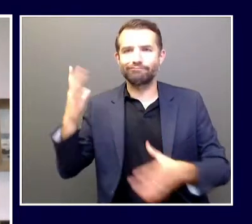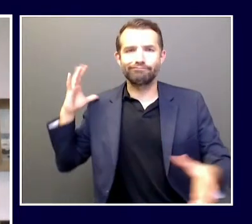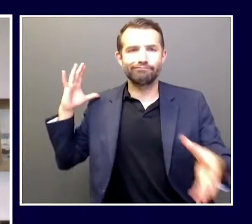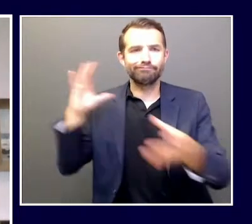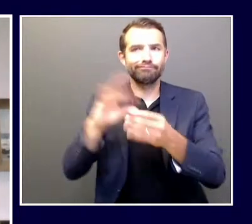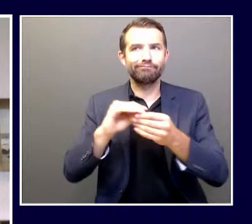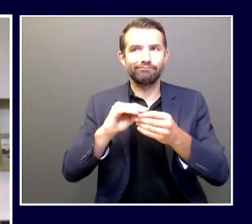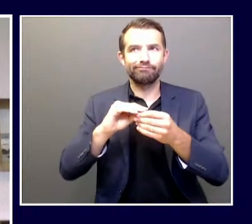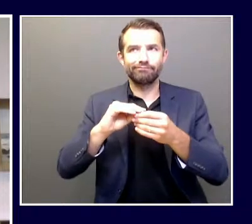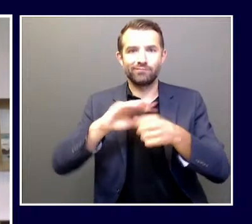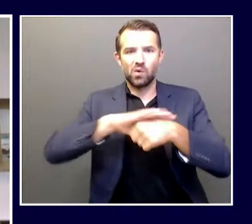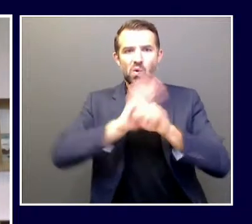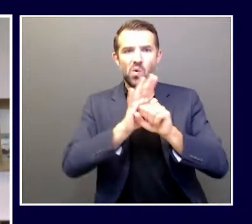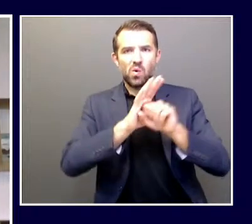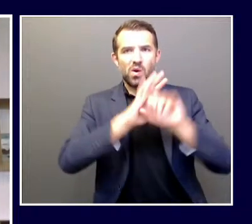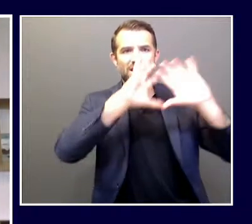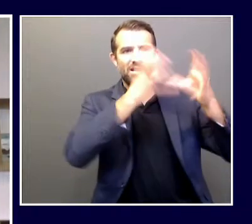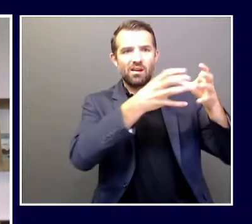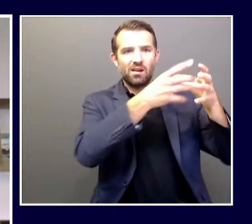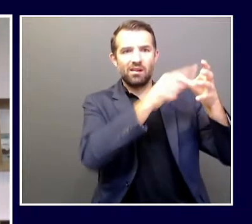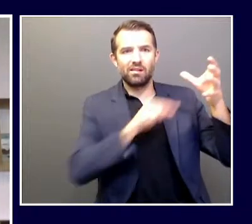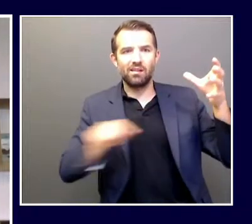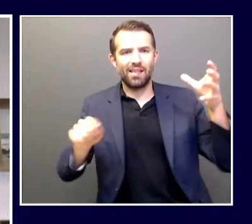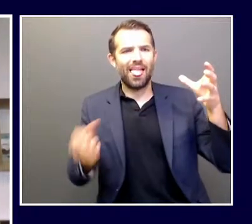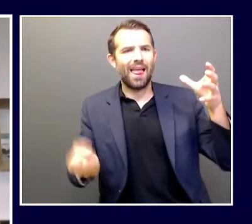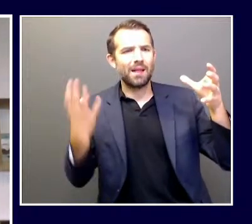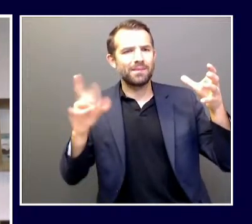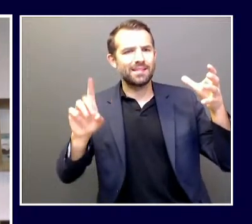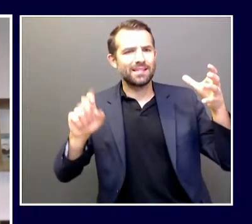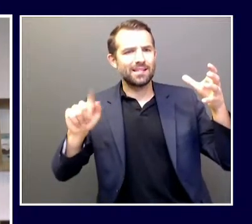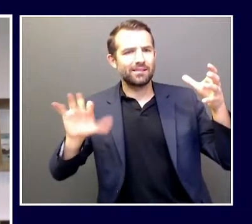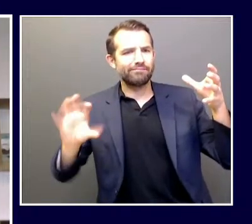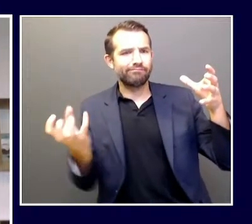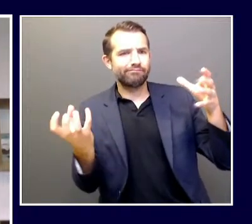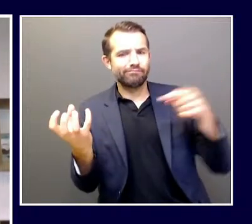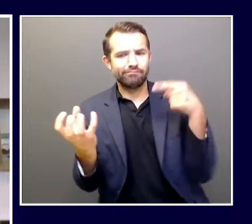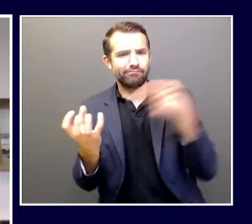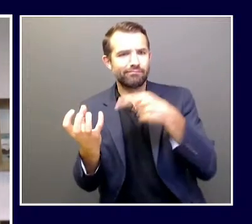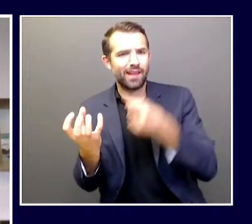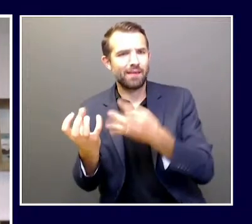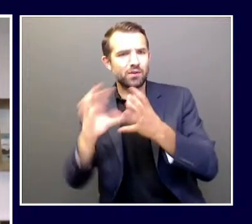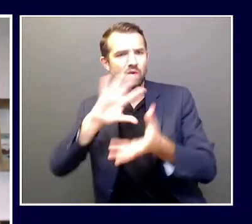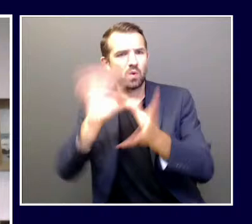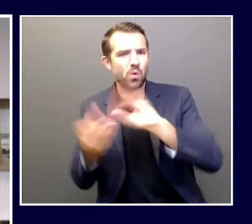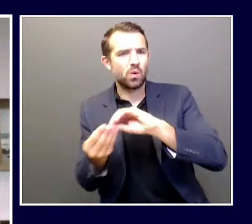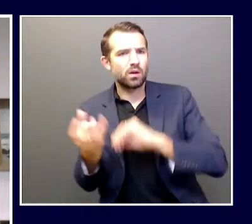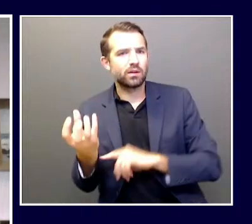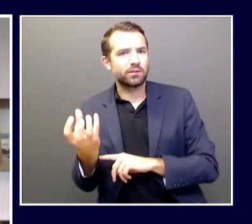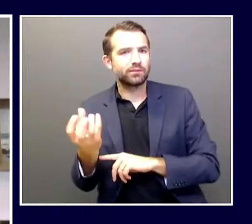those numbers available? They are, Patrick. I'll give you the snapshot of them here. In big picture terms, over the